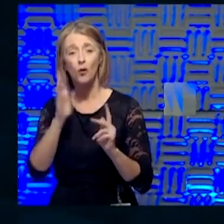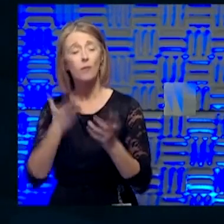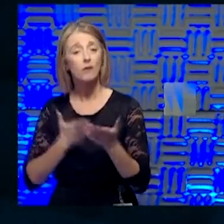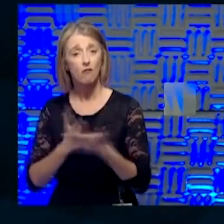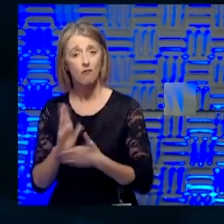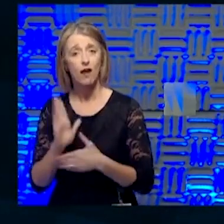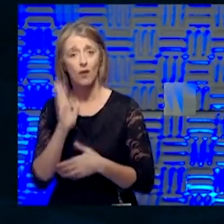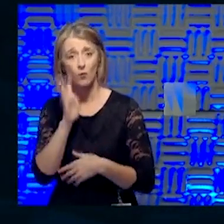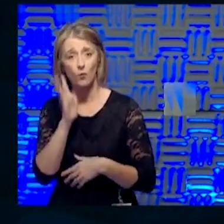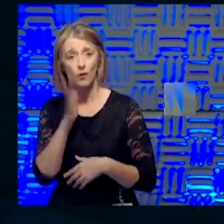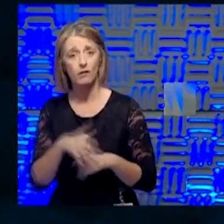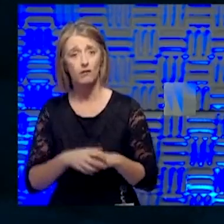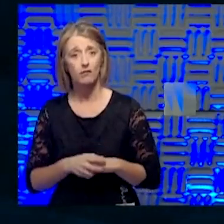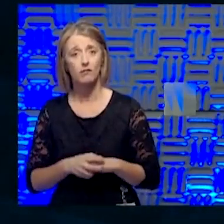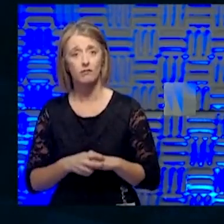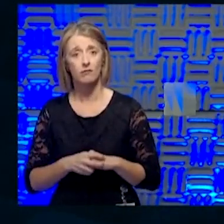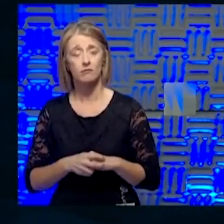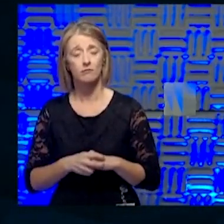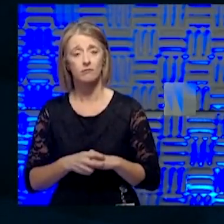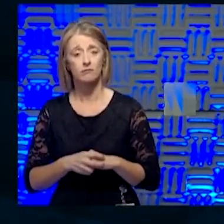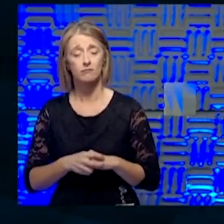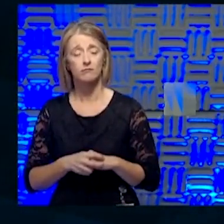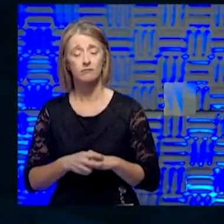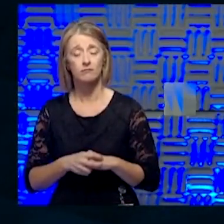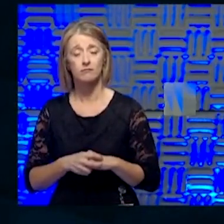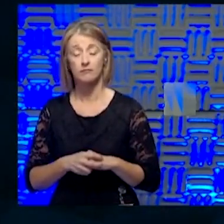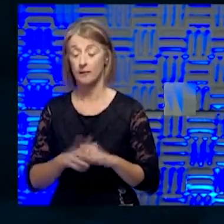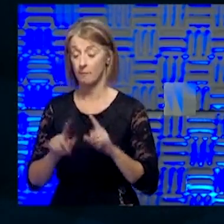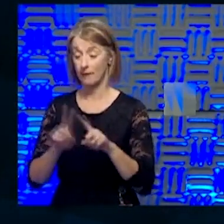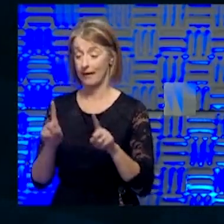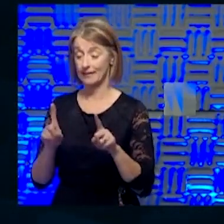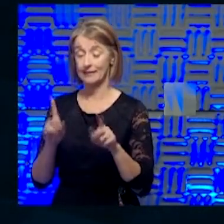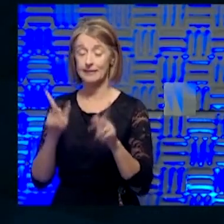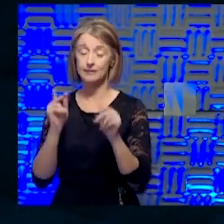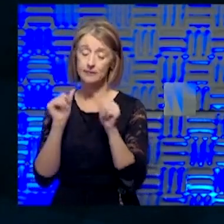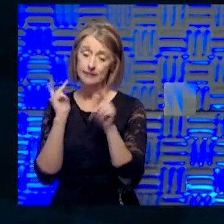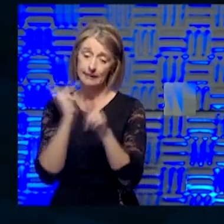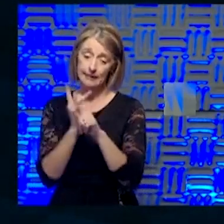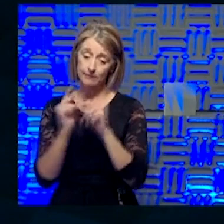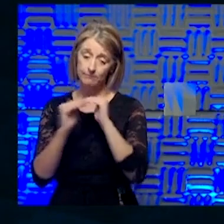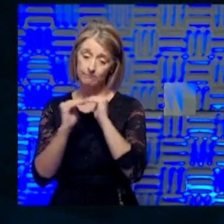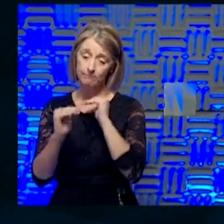right. But until then, we got to keep sticking to what